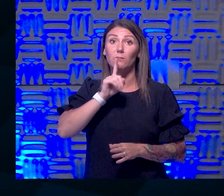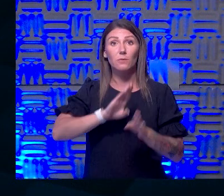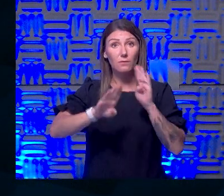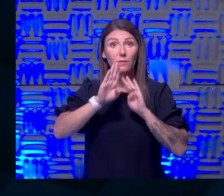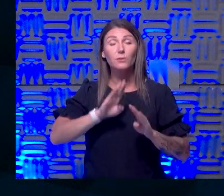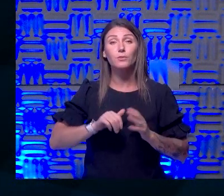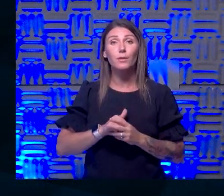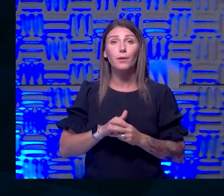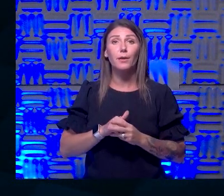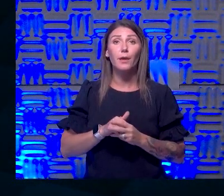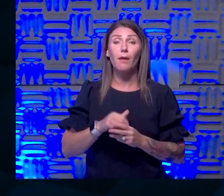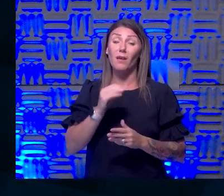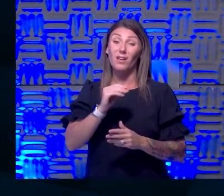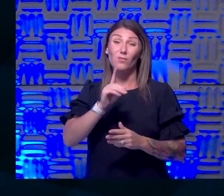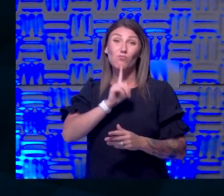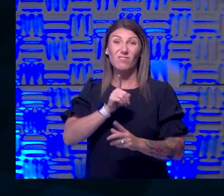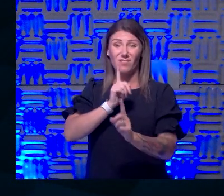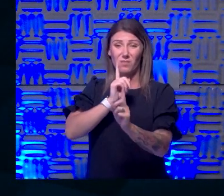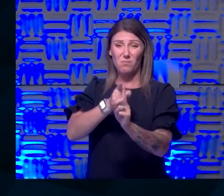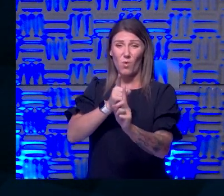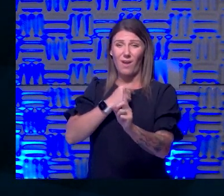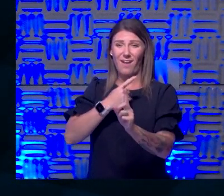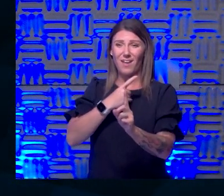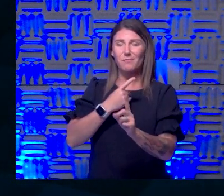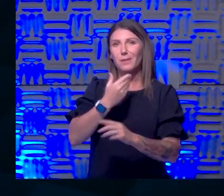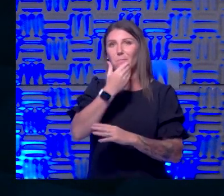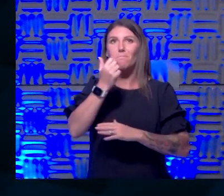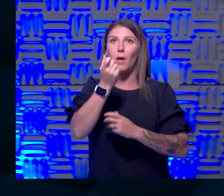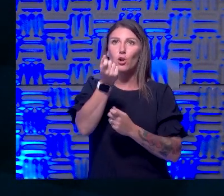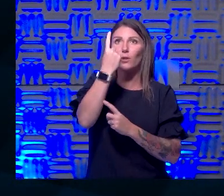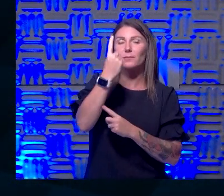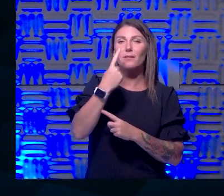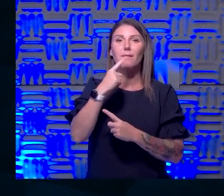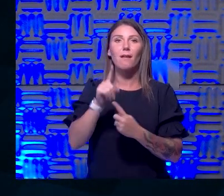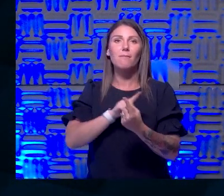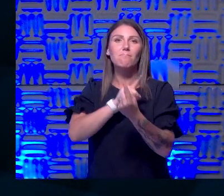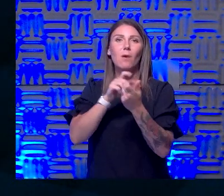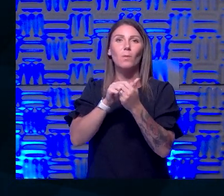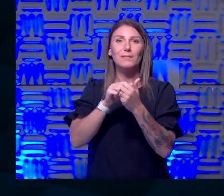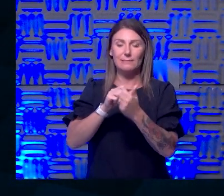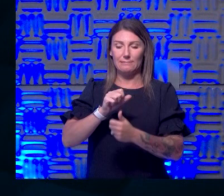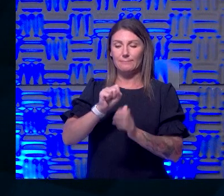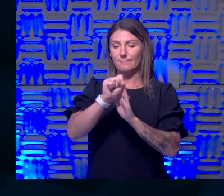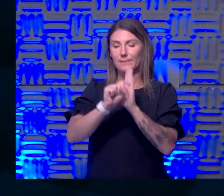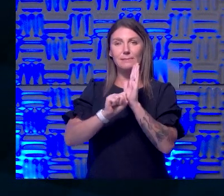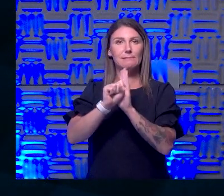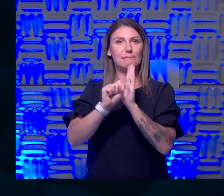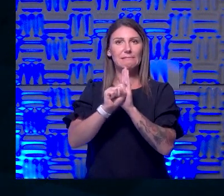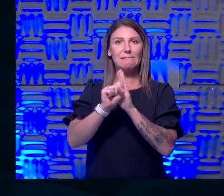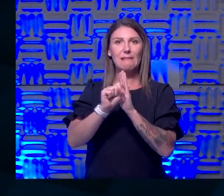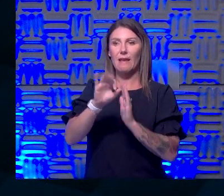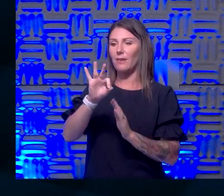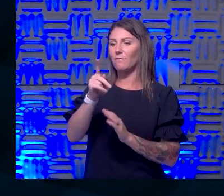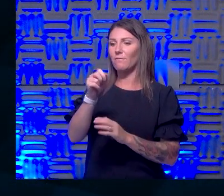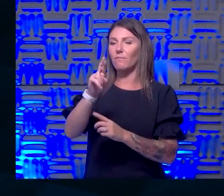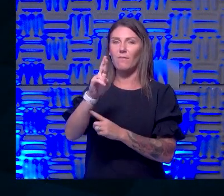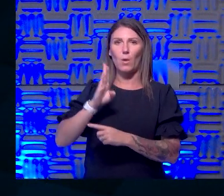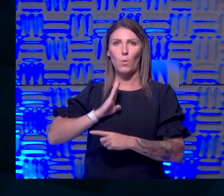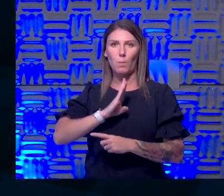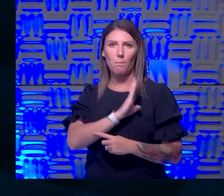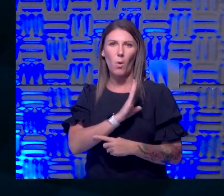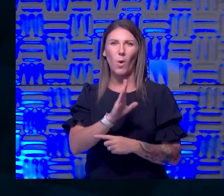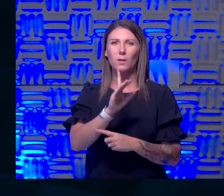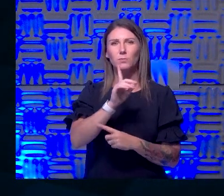And I think at its core, and I think I'm getting a little better understanding. I met with the State Fair Board yesterday, for example, and they had very